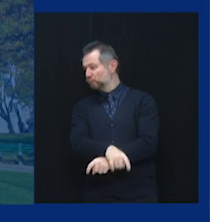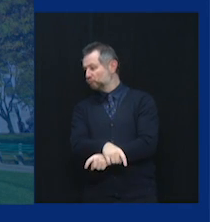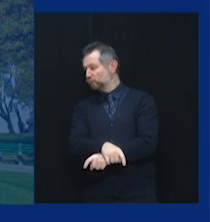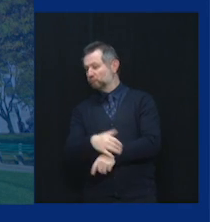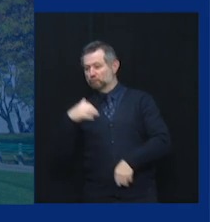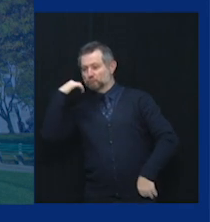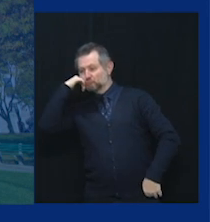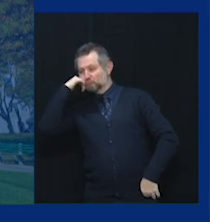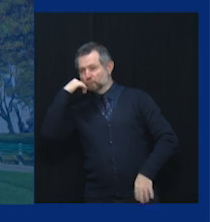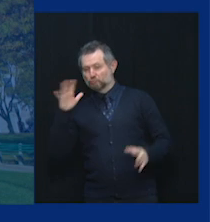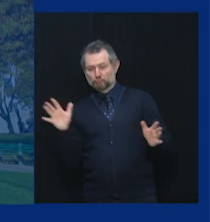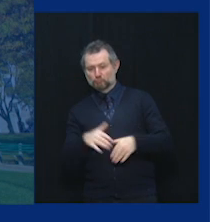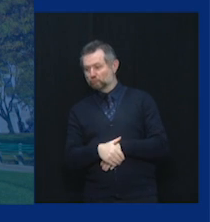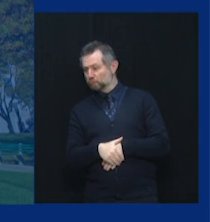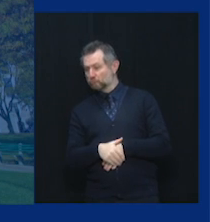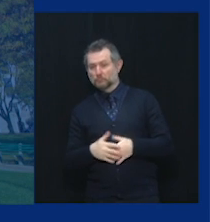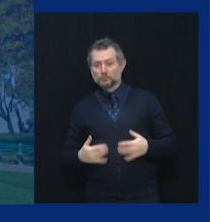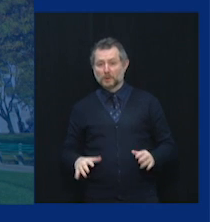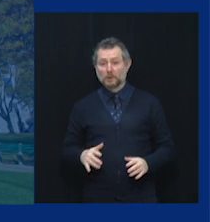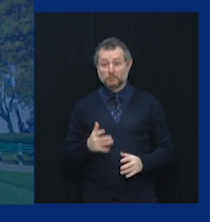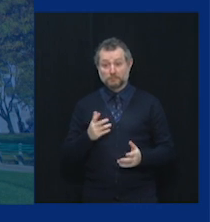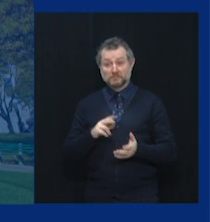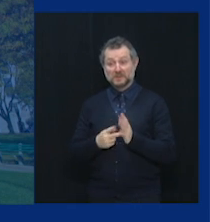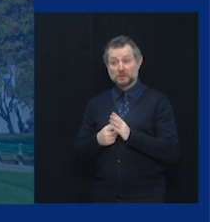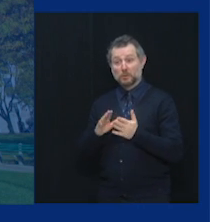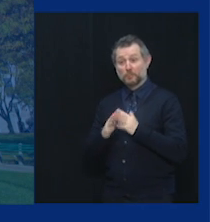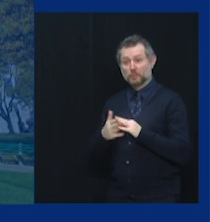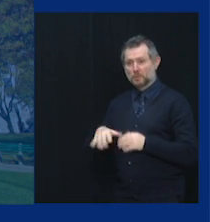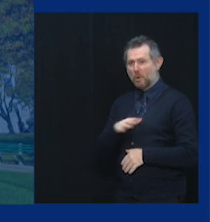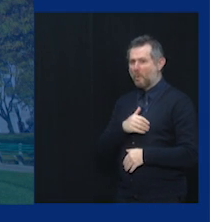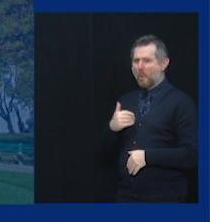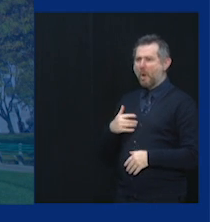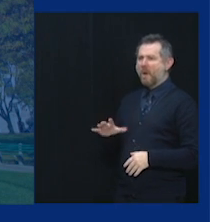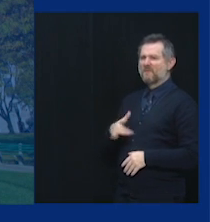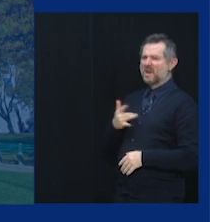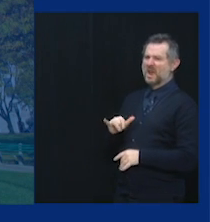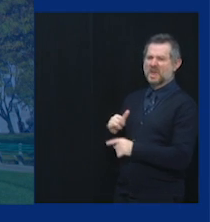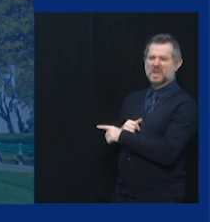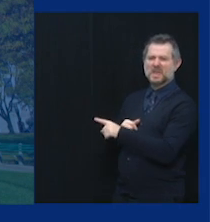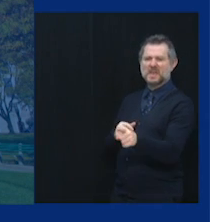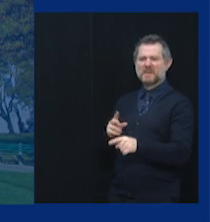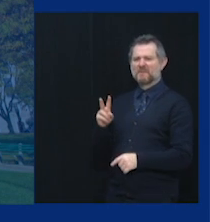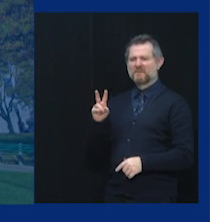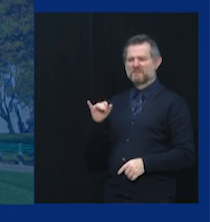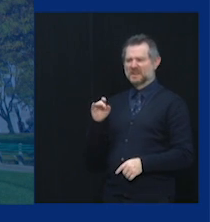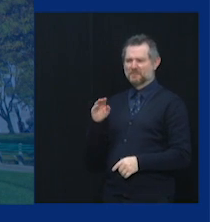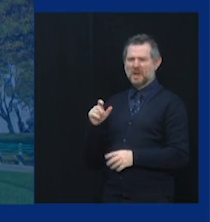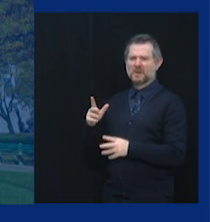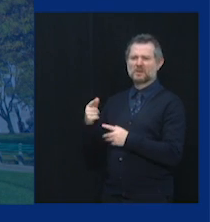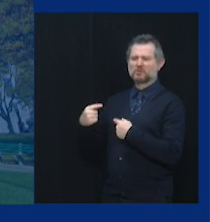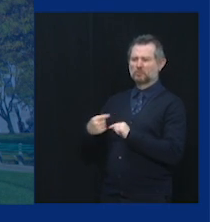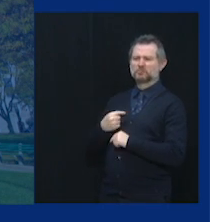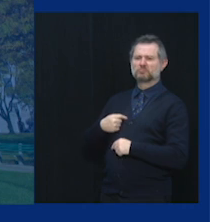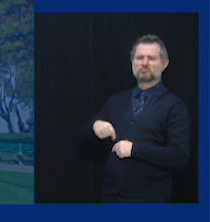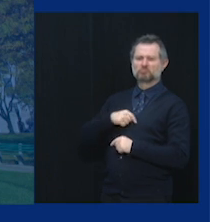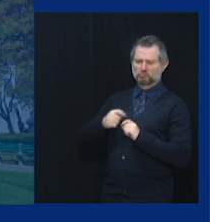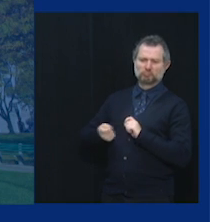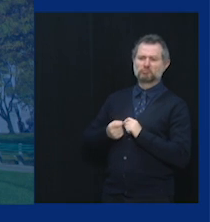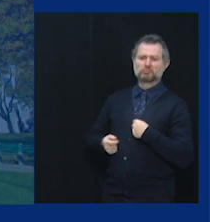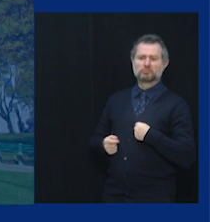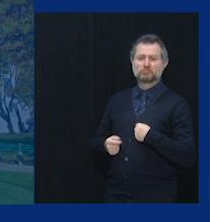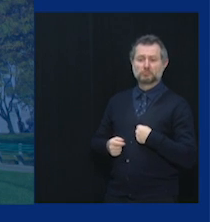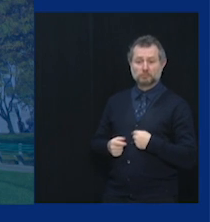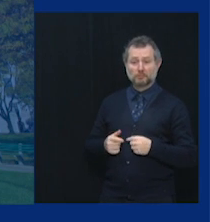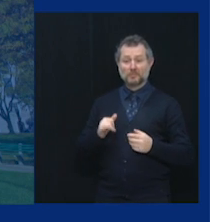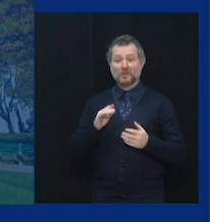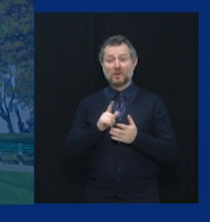community feel that they've been victimized and they've been terrorized. Our great Attorney General just did a report on the New York